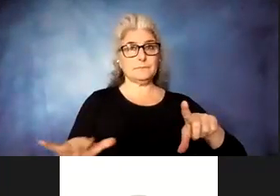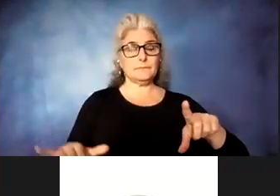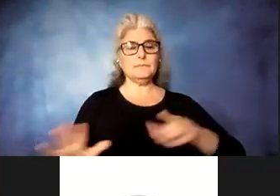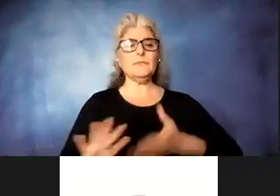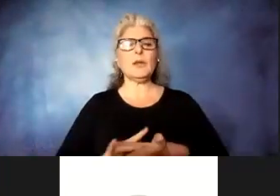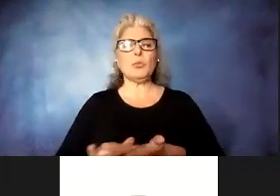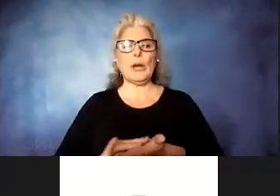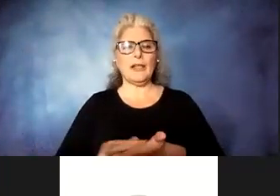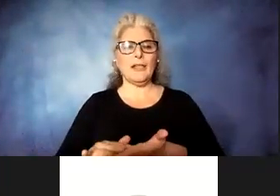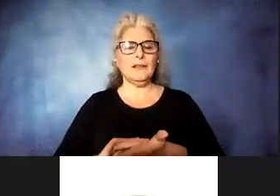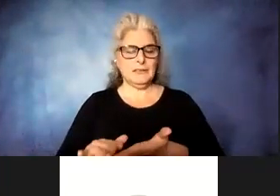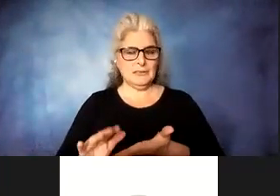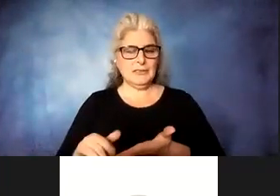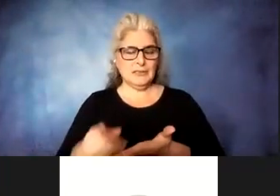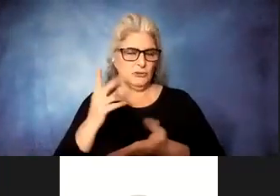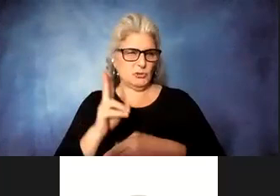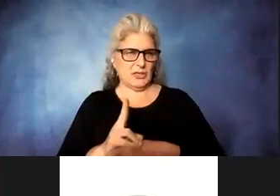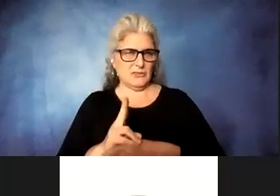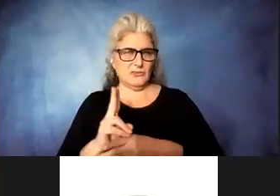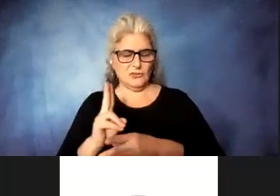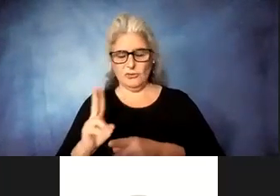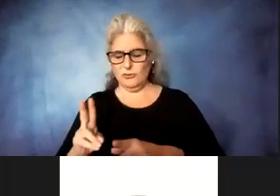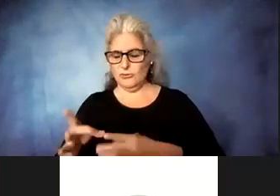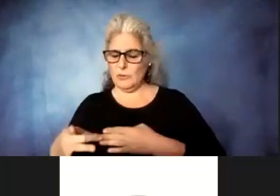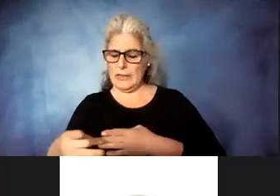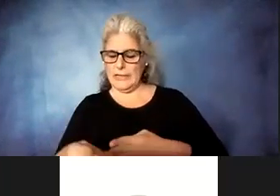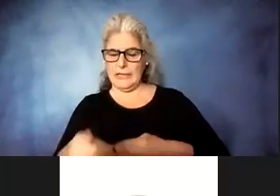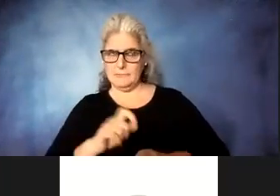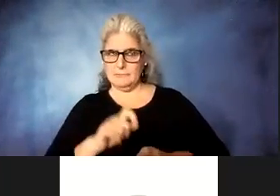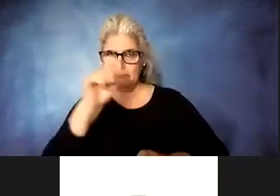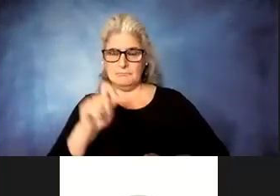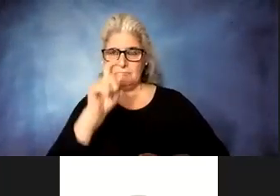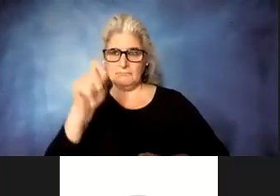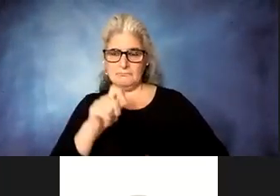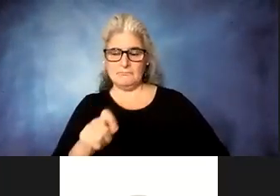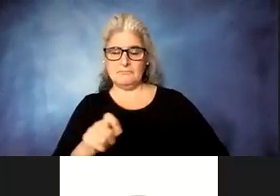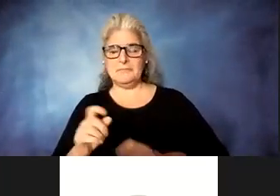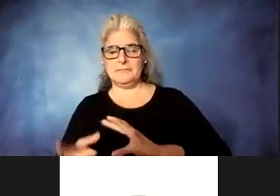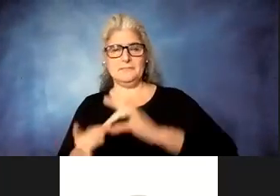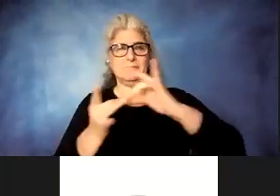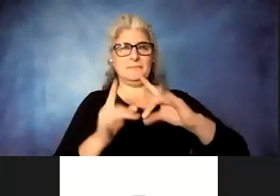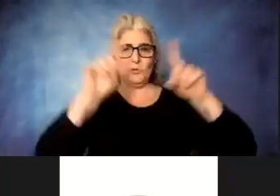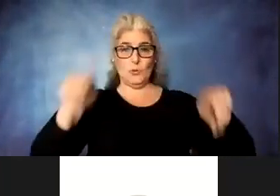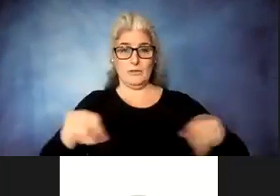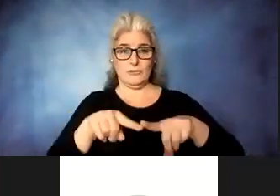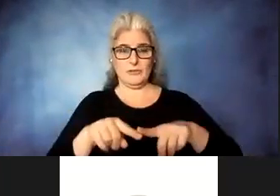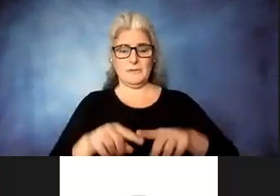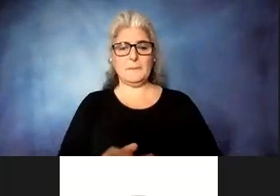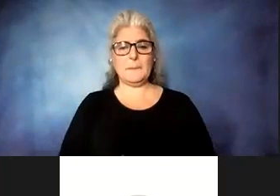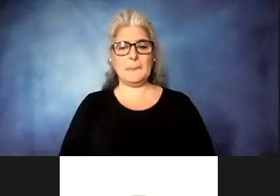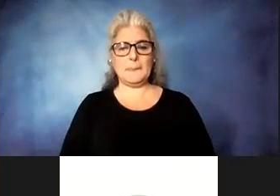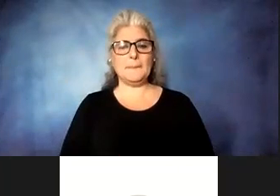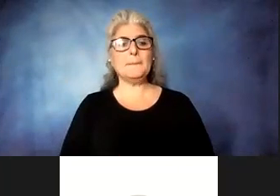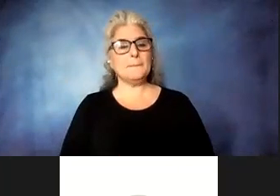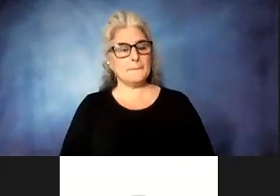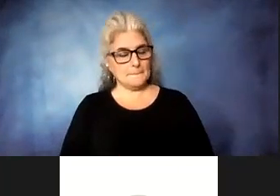various keypads on the various buttons on the keypad, apologies. And again,